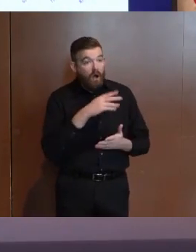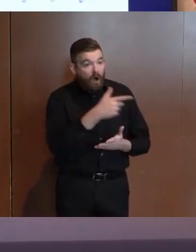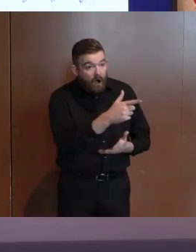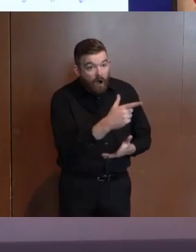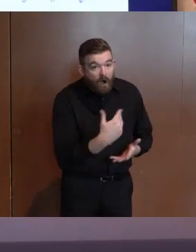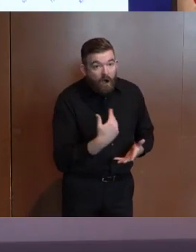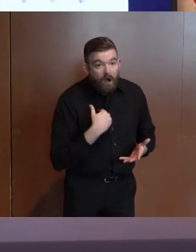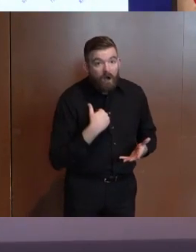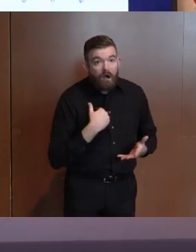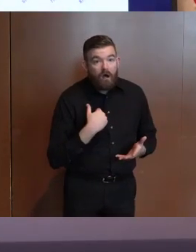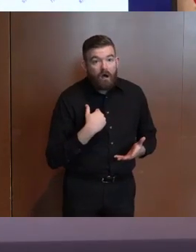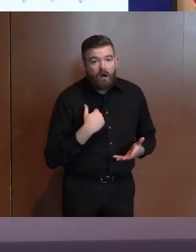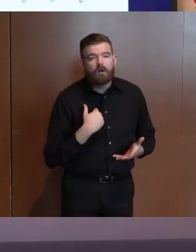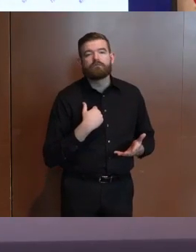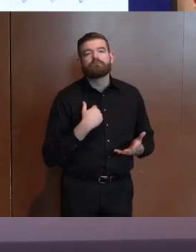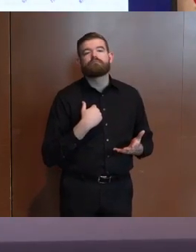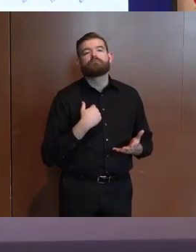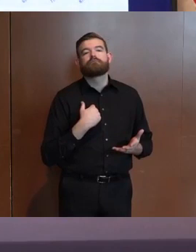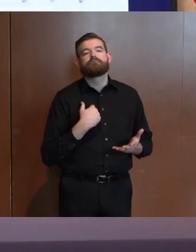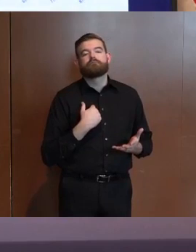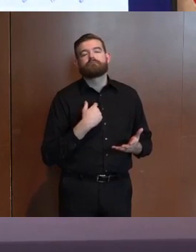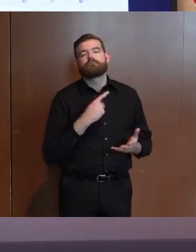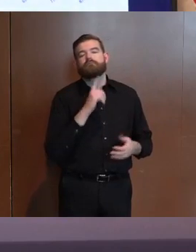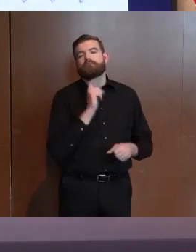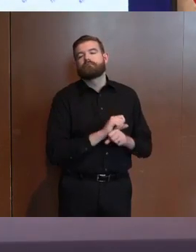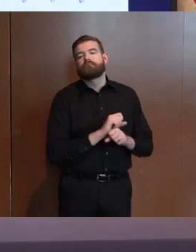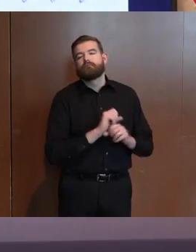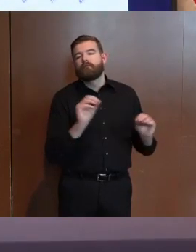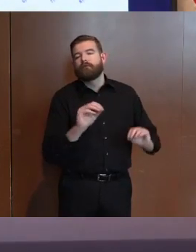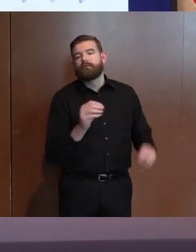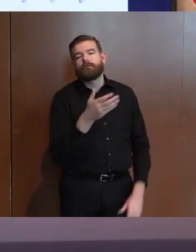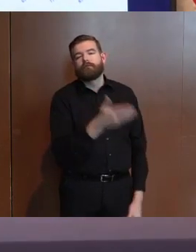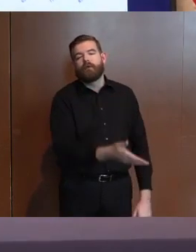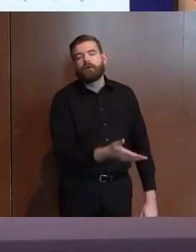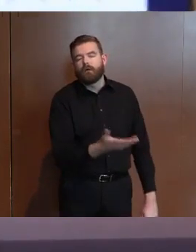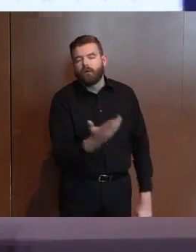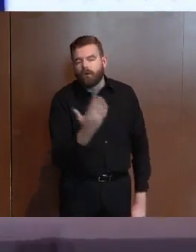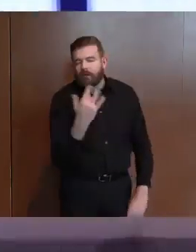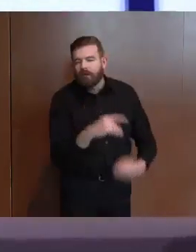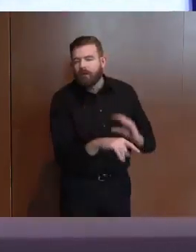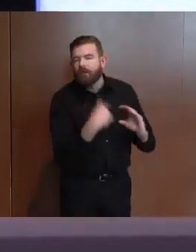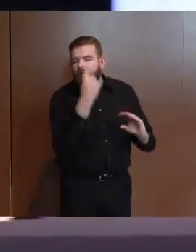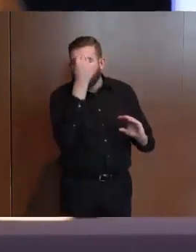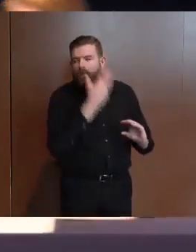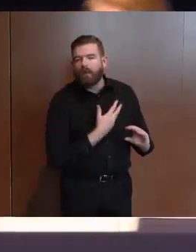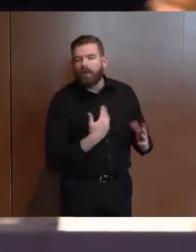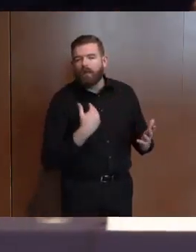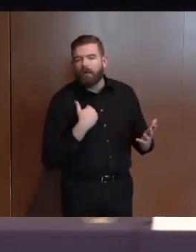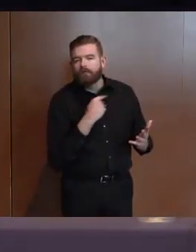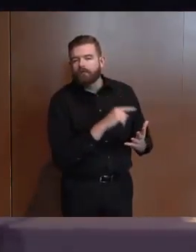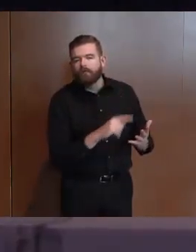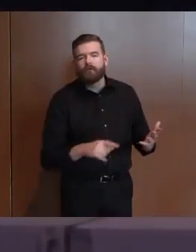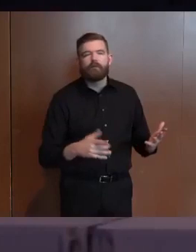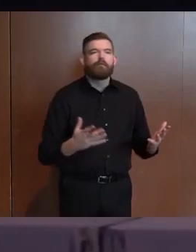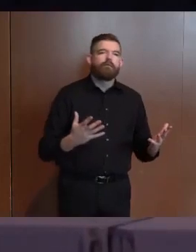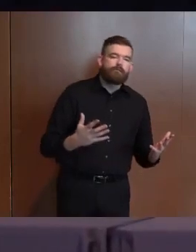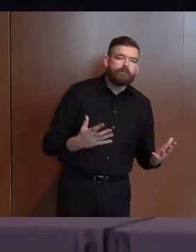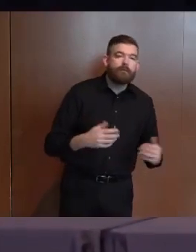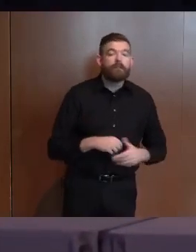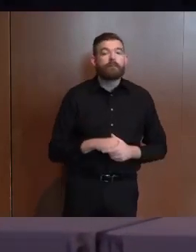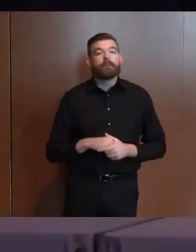no there. Judy, do you want to just hit the second part of that? Well, we have projected that we needed to increase critical care beds